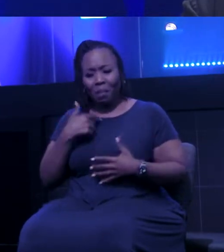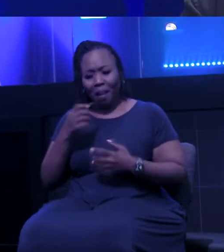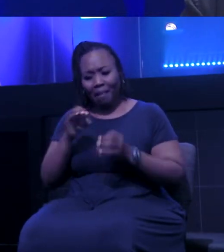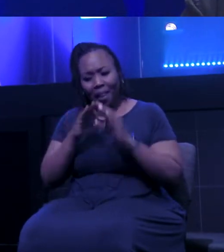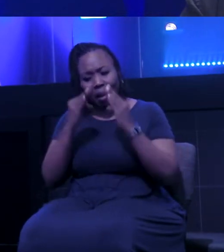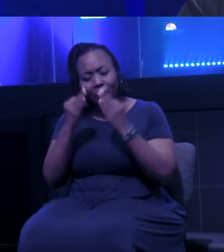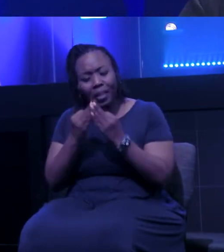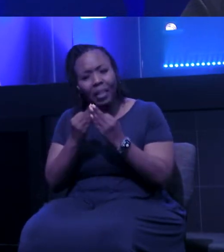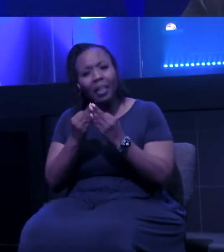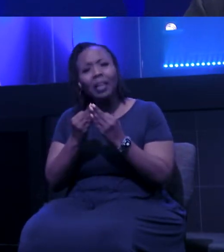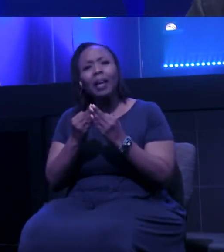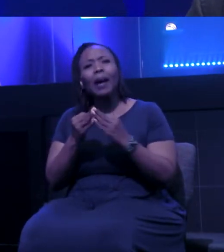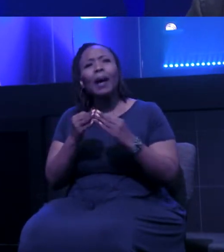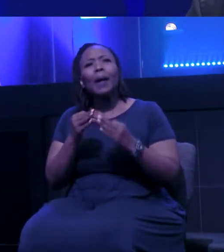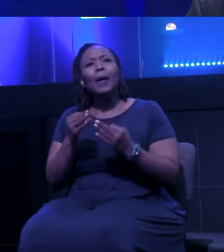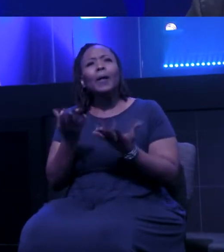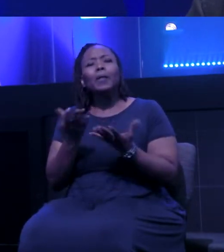And